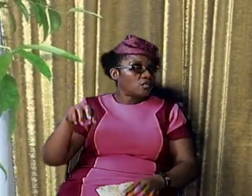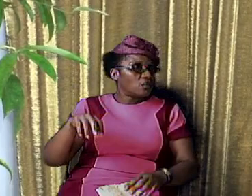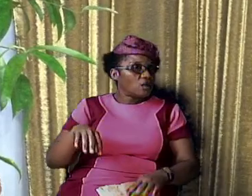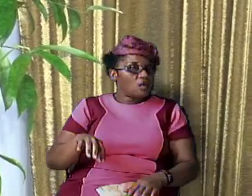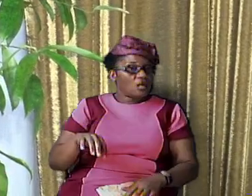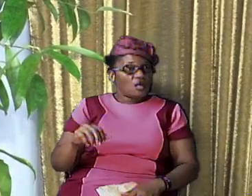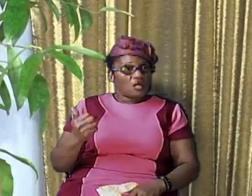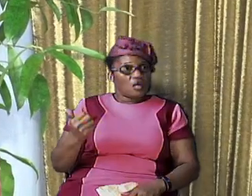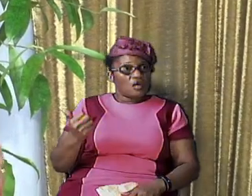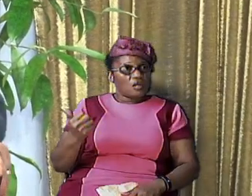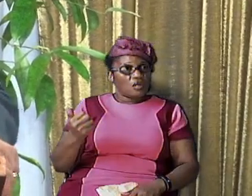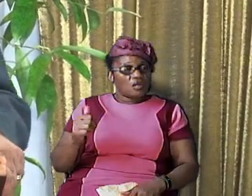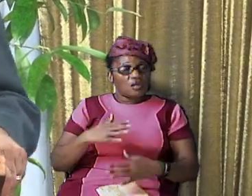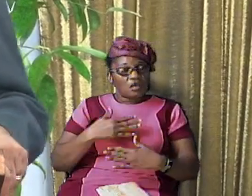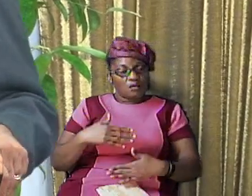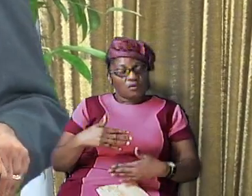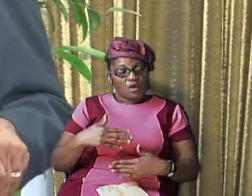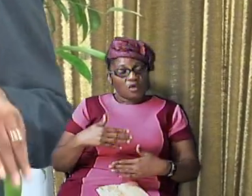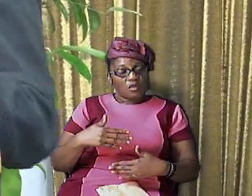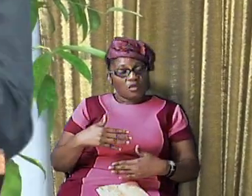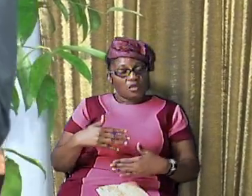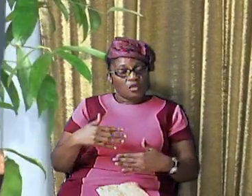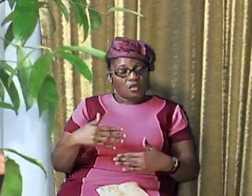not be joined together,